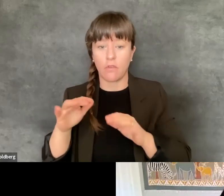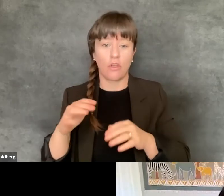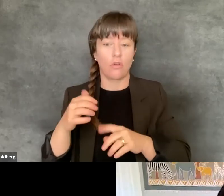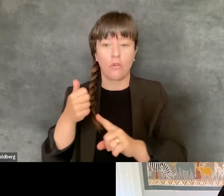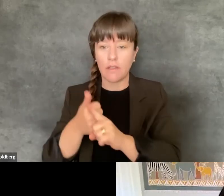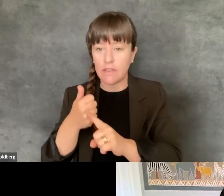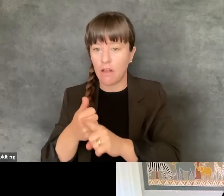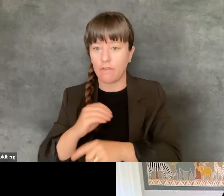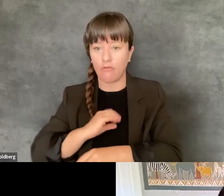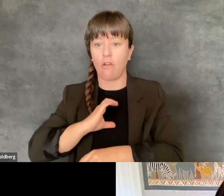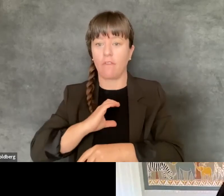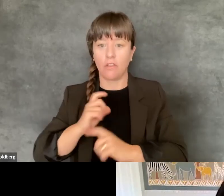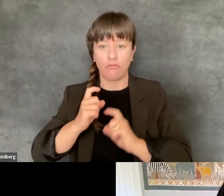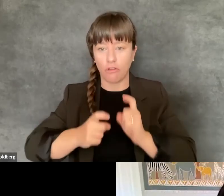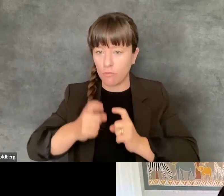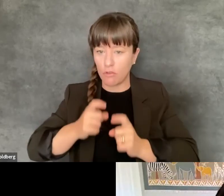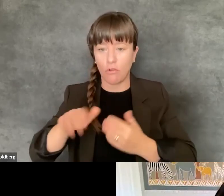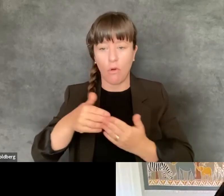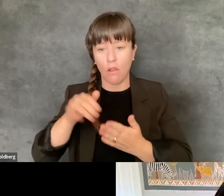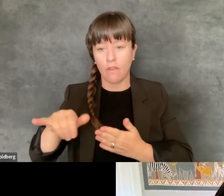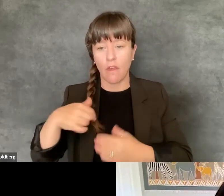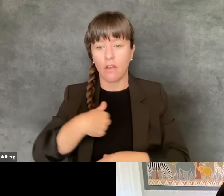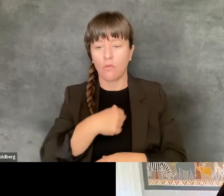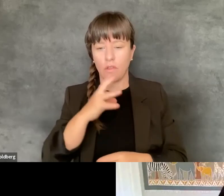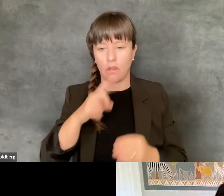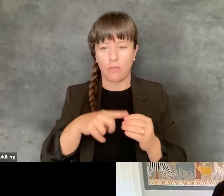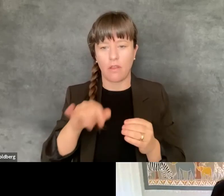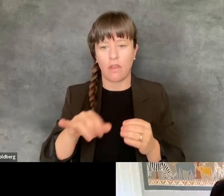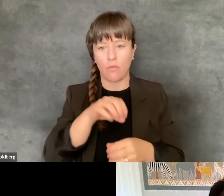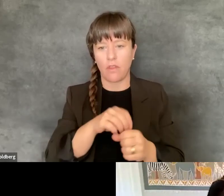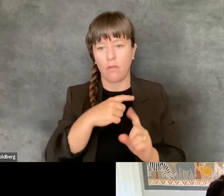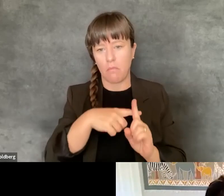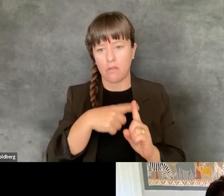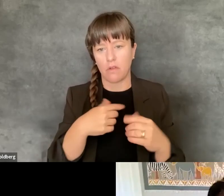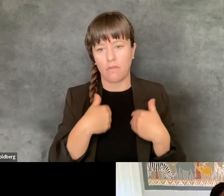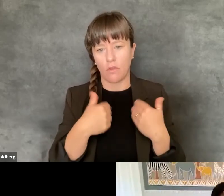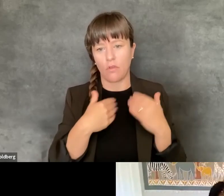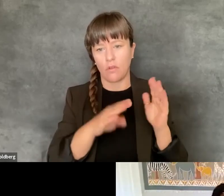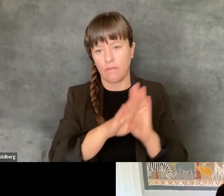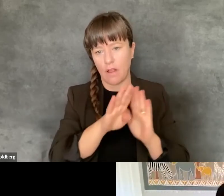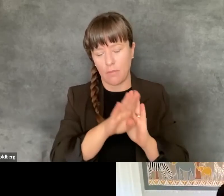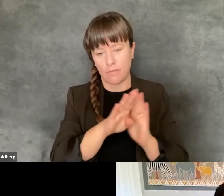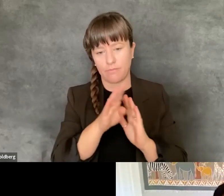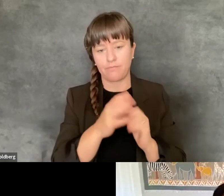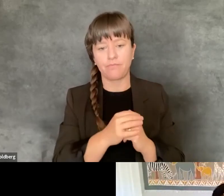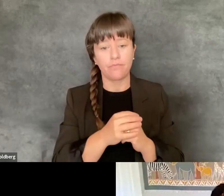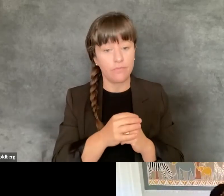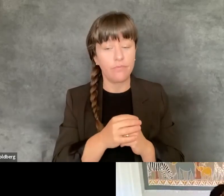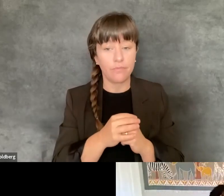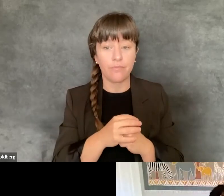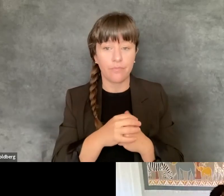self-confidence, contribution, all that. We'll talk about that in positive youth development. And then the enabling environments, right? So very